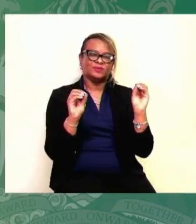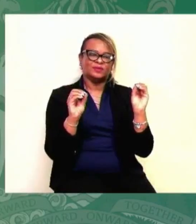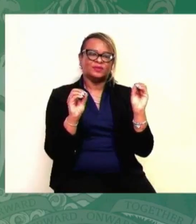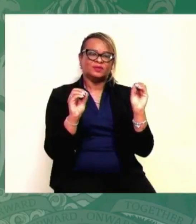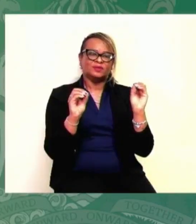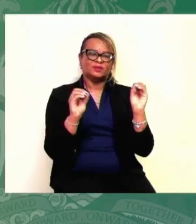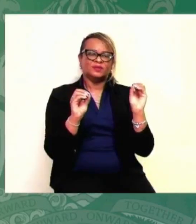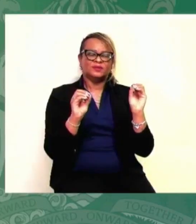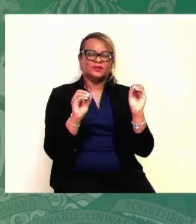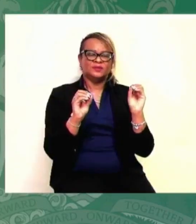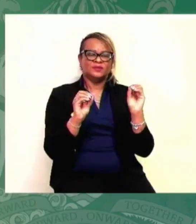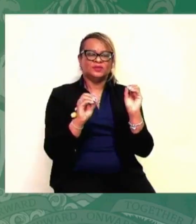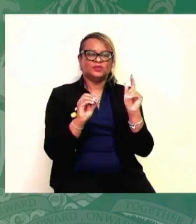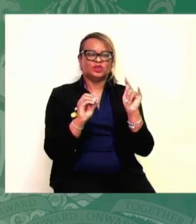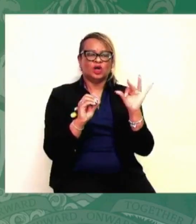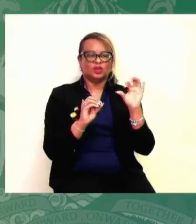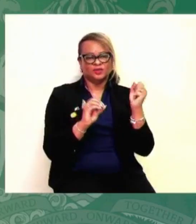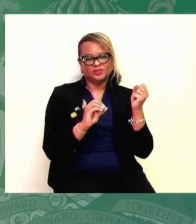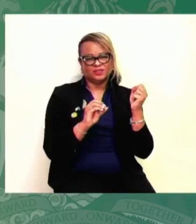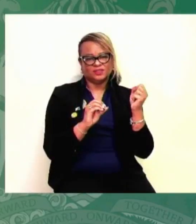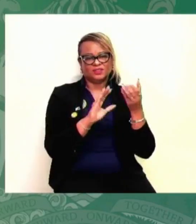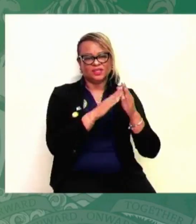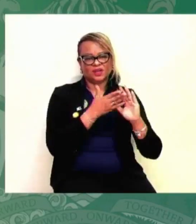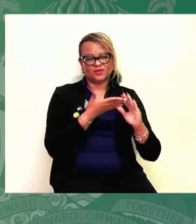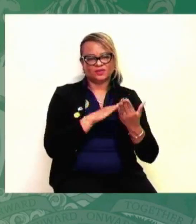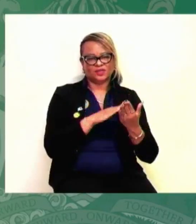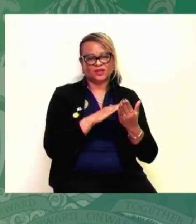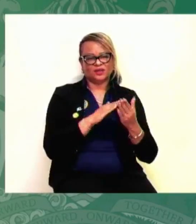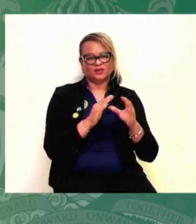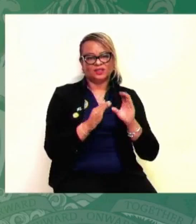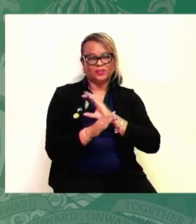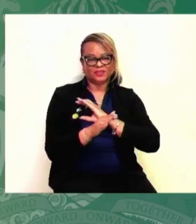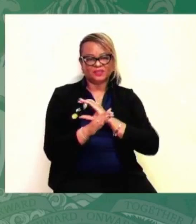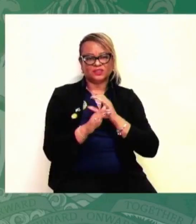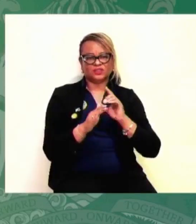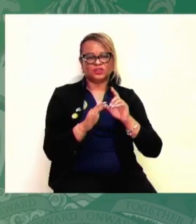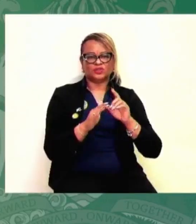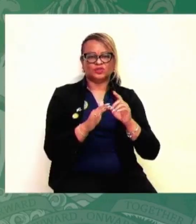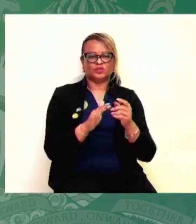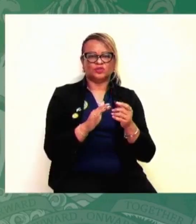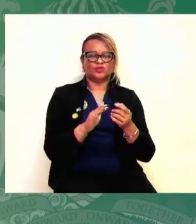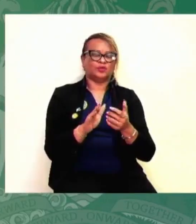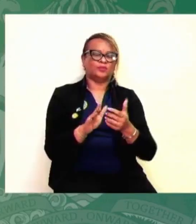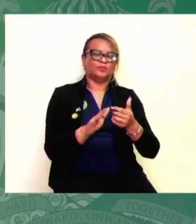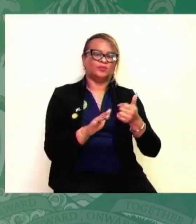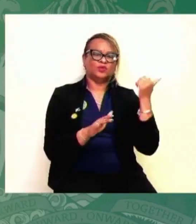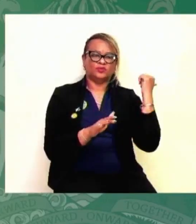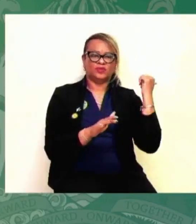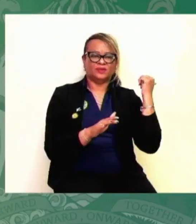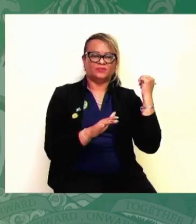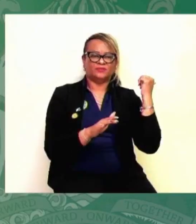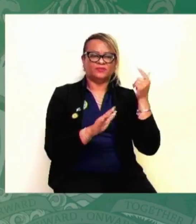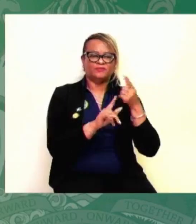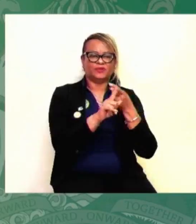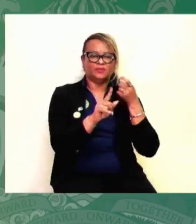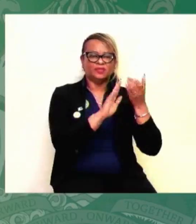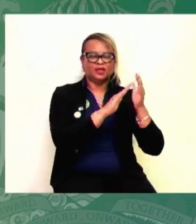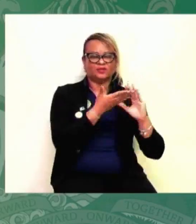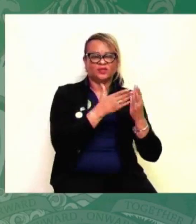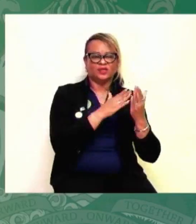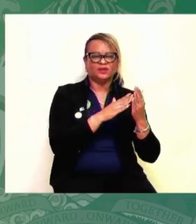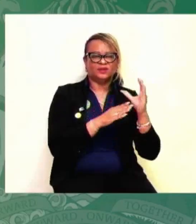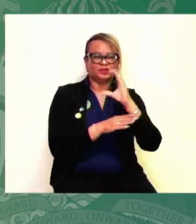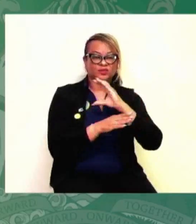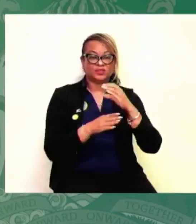And the mission of the police is to remove them. Please understand. Don't seek to